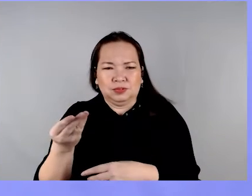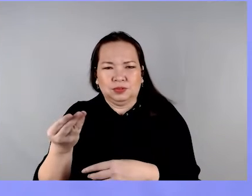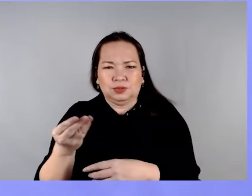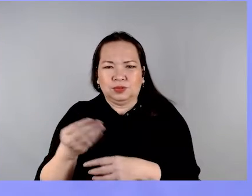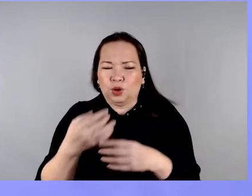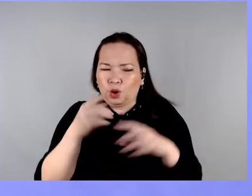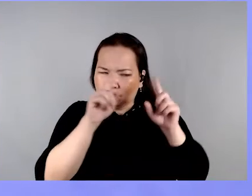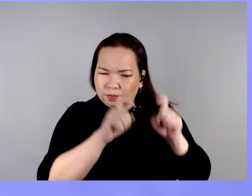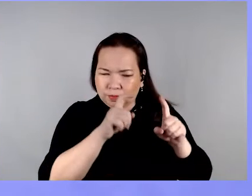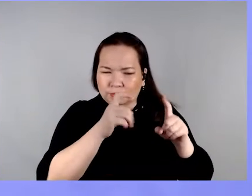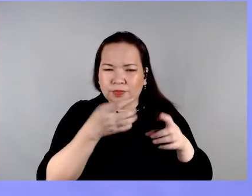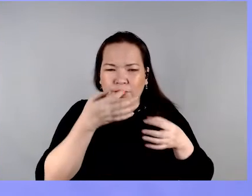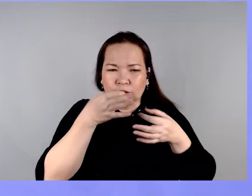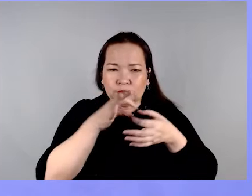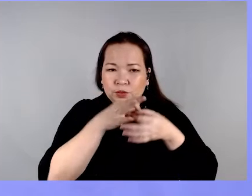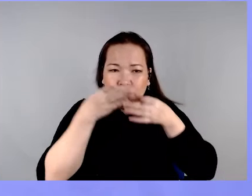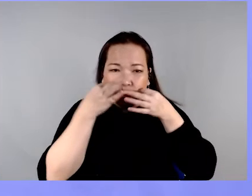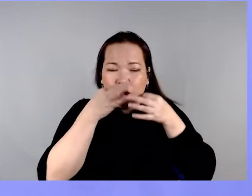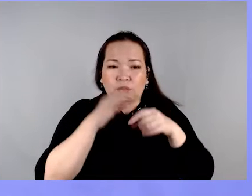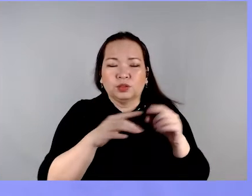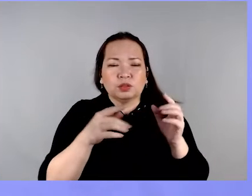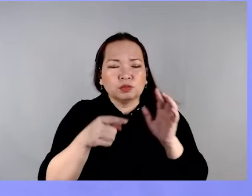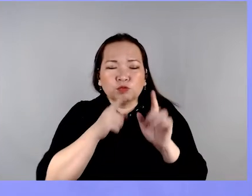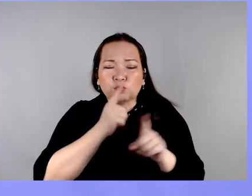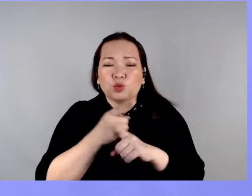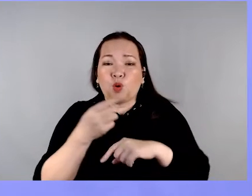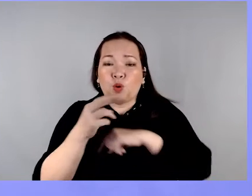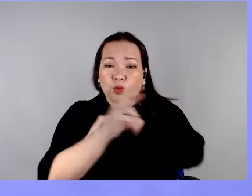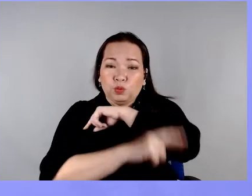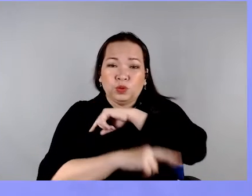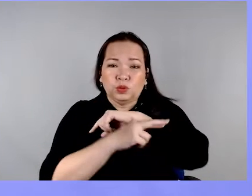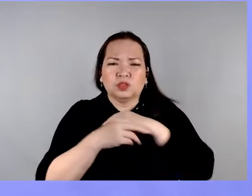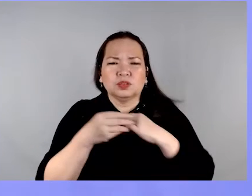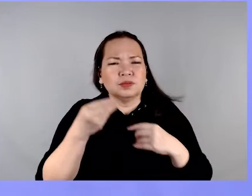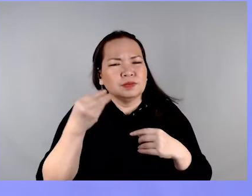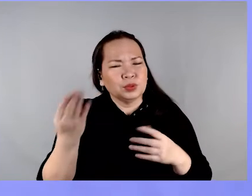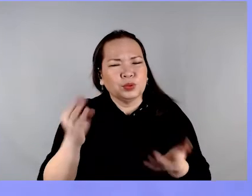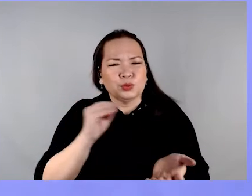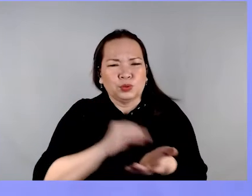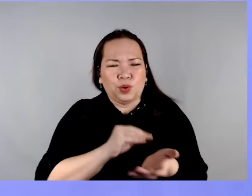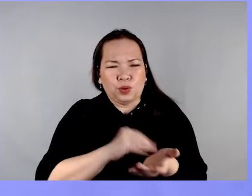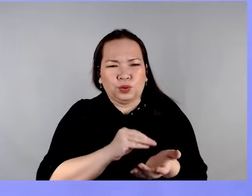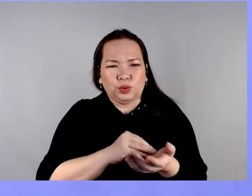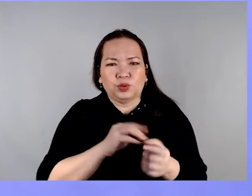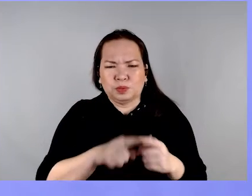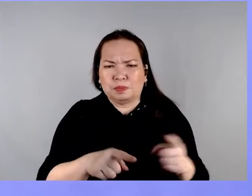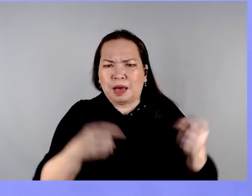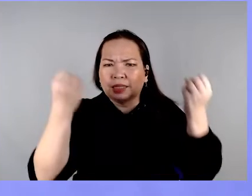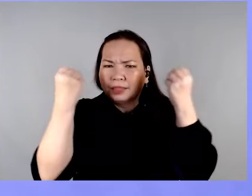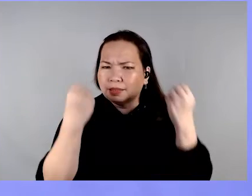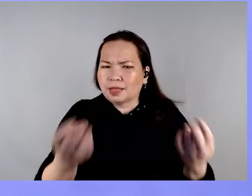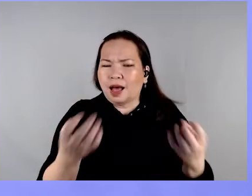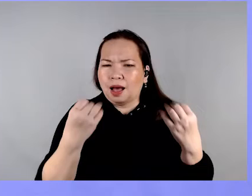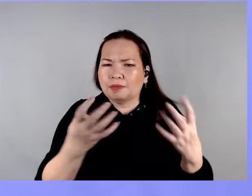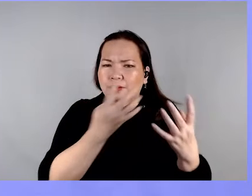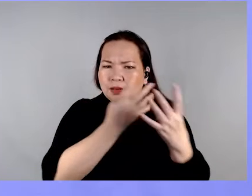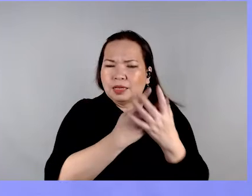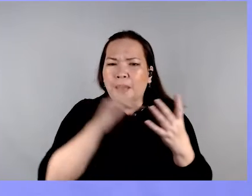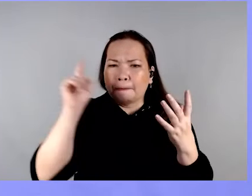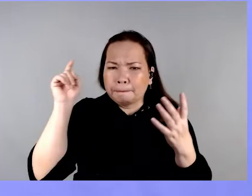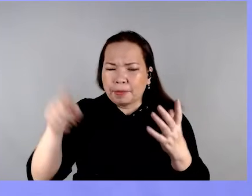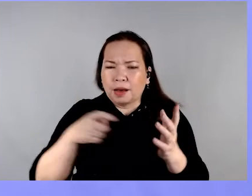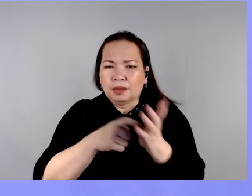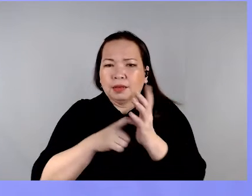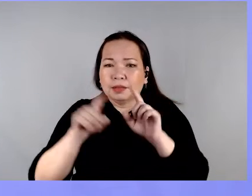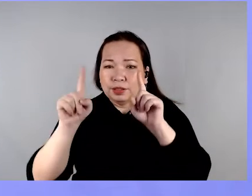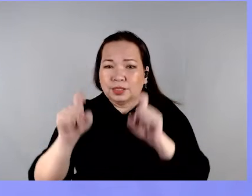very limited. In fact, there are regions with less than a handful of accredited doctors but with thousands of PDLs who are